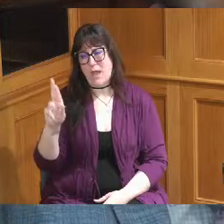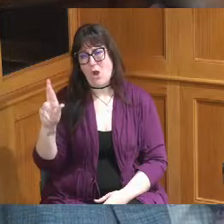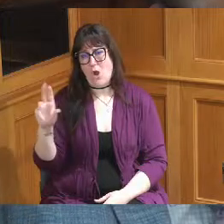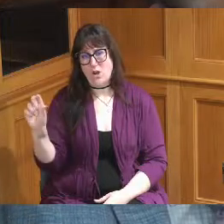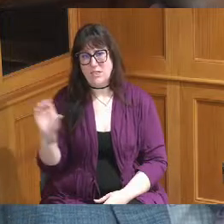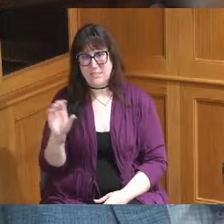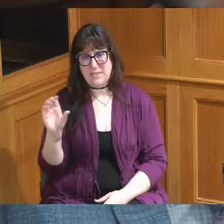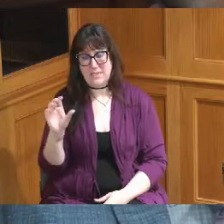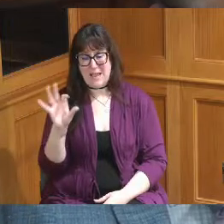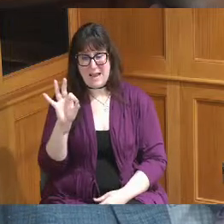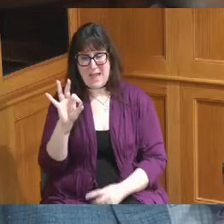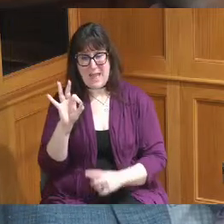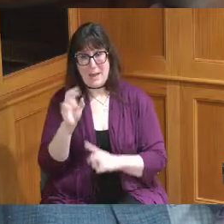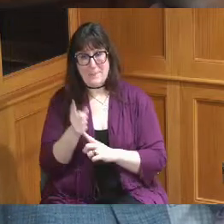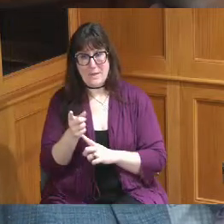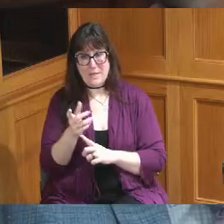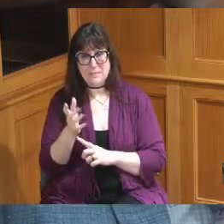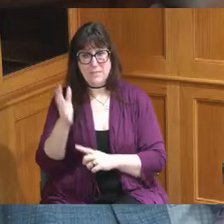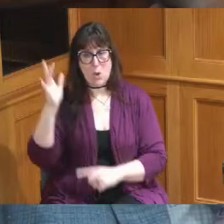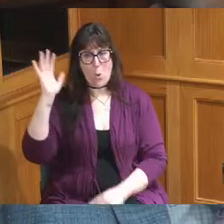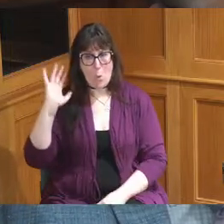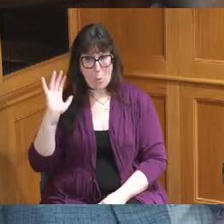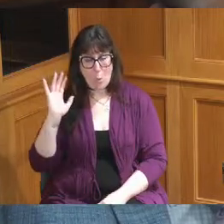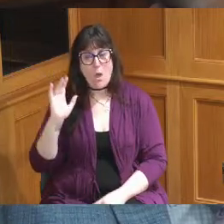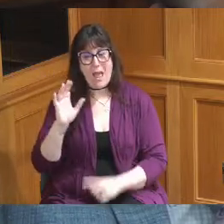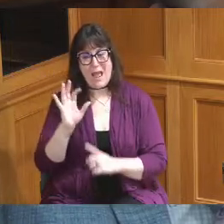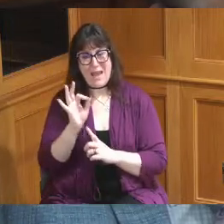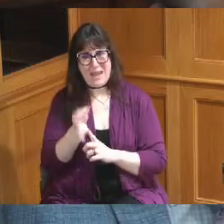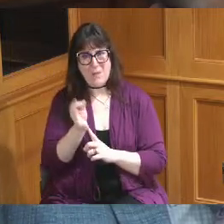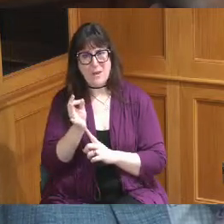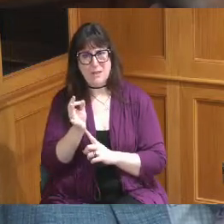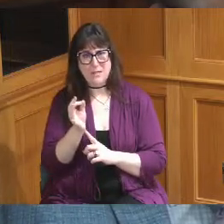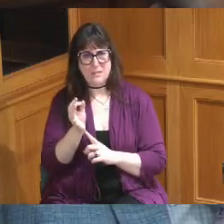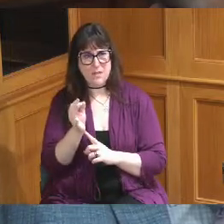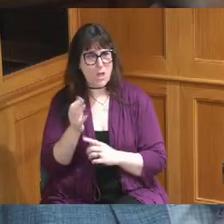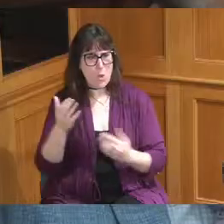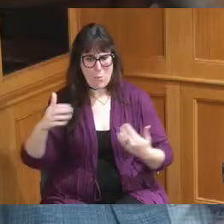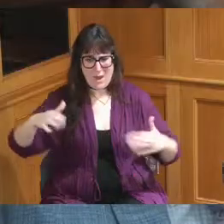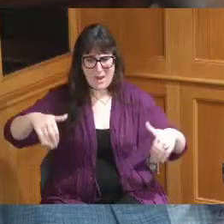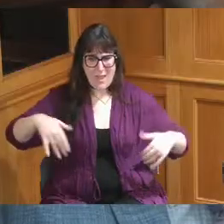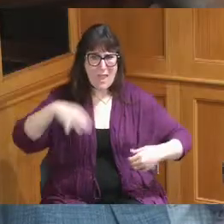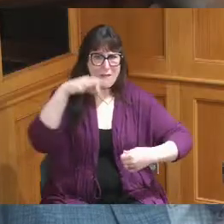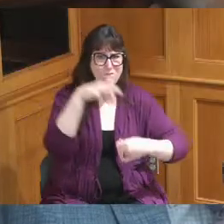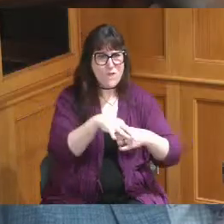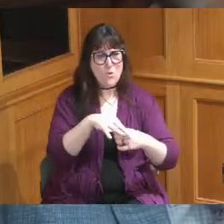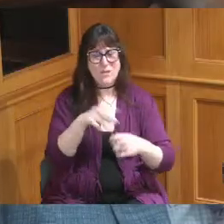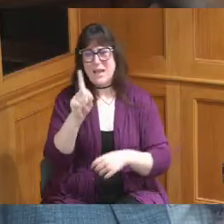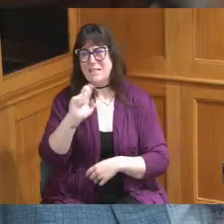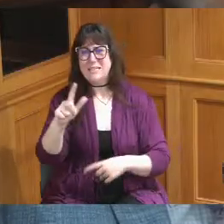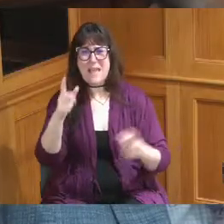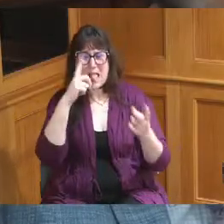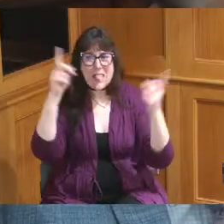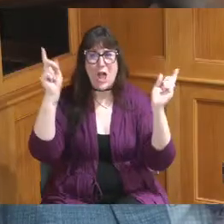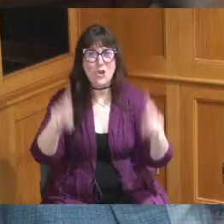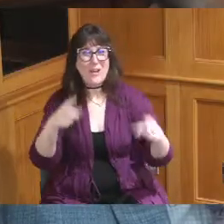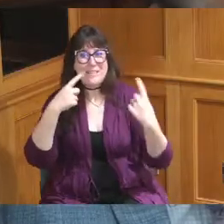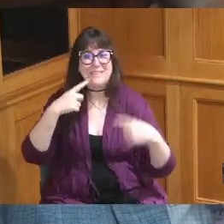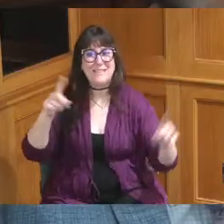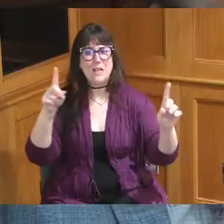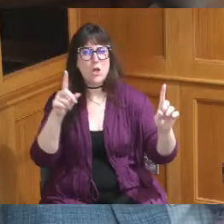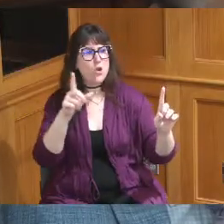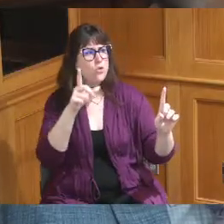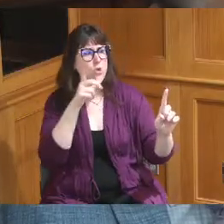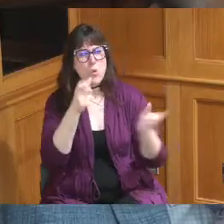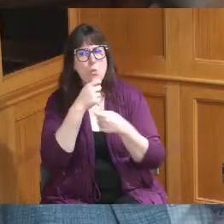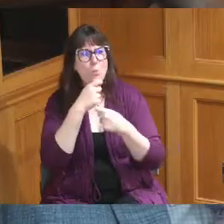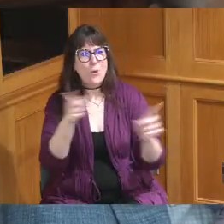9 minutes ago, deal is reached. We haven't even taken a vote. Deal has been reached. So who put it out